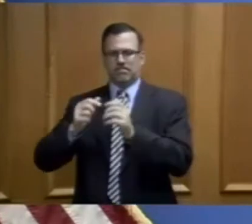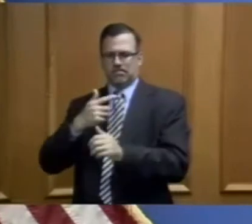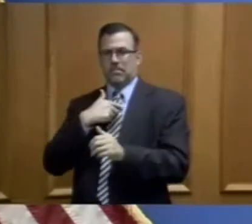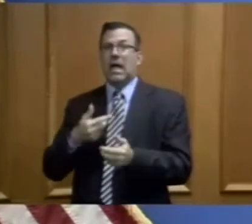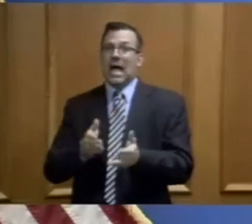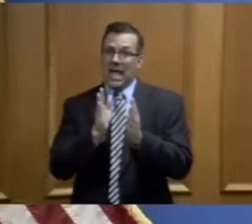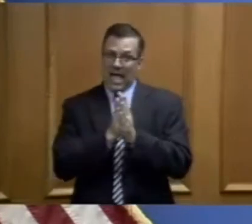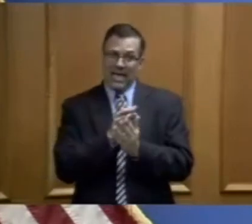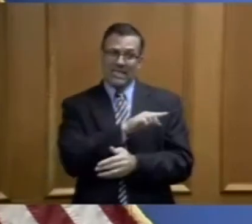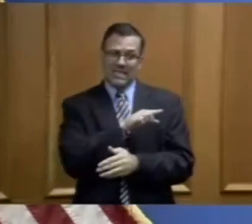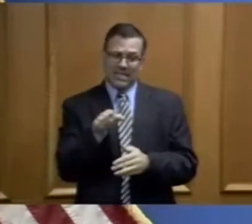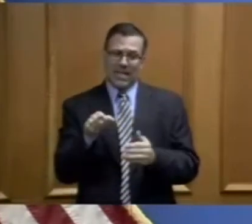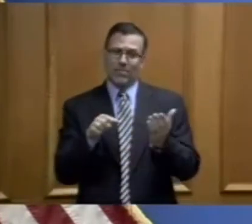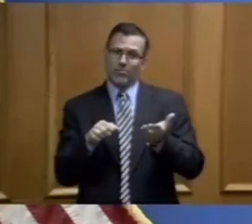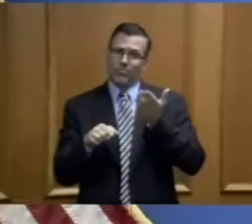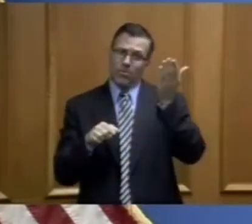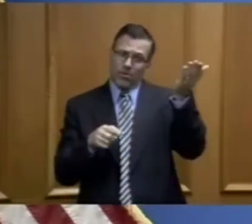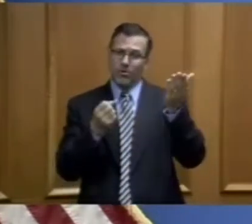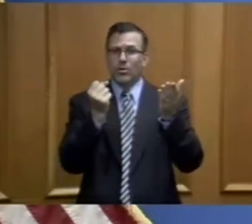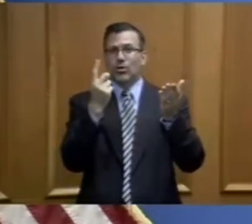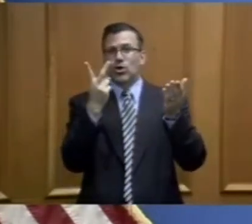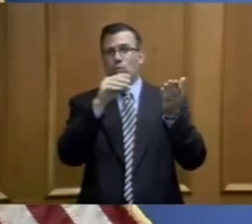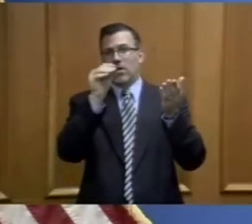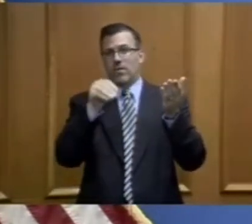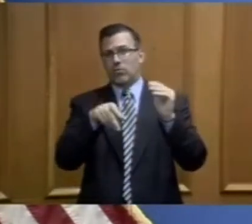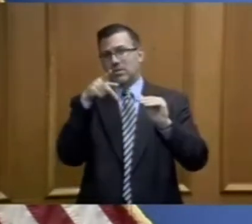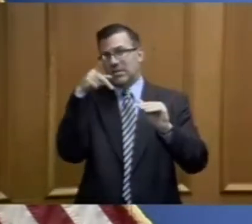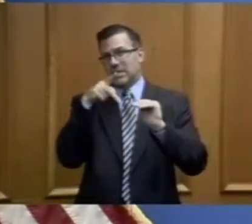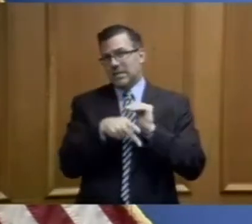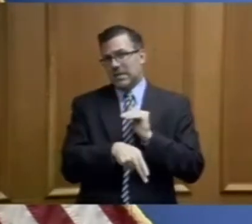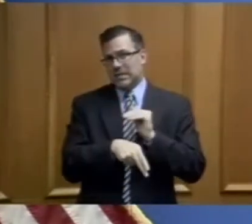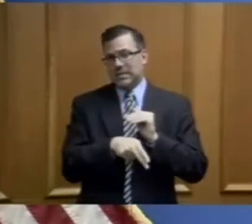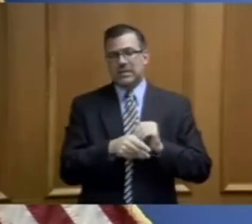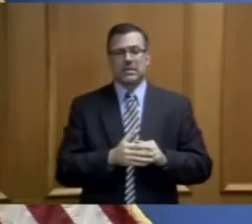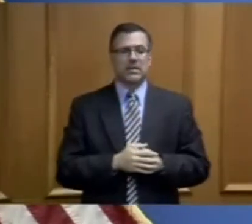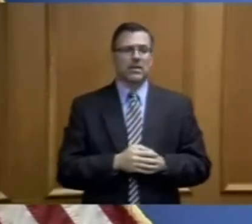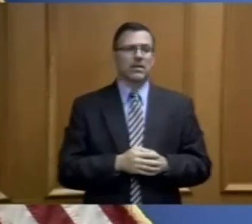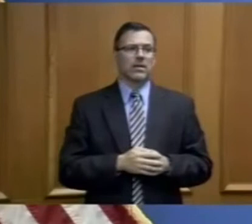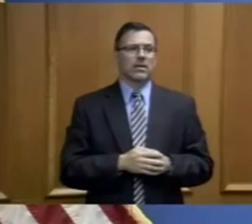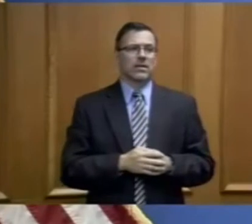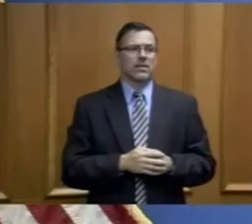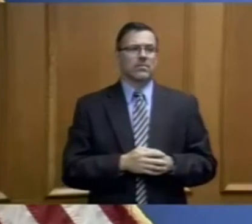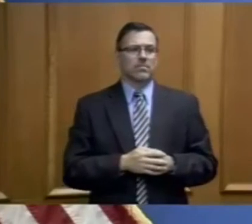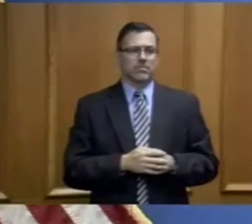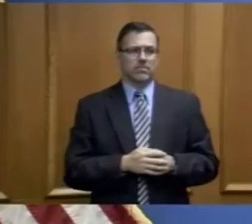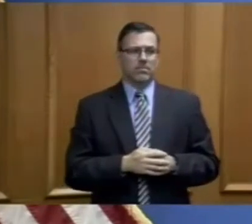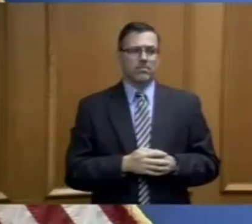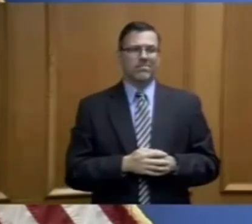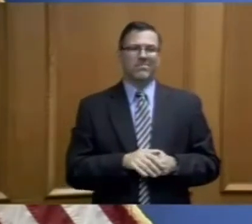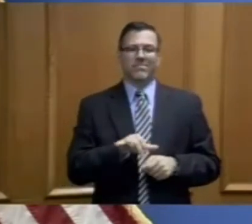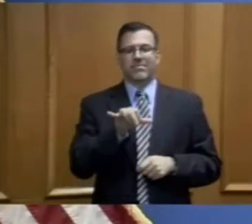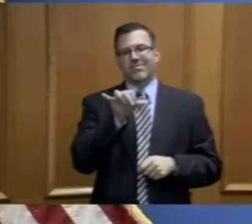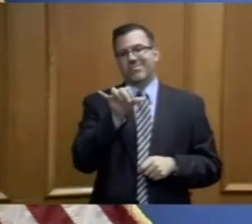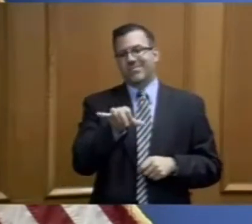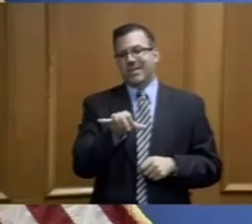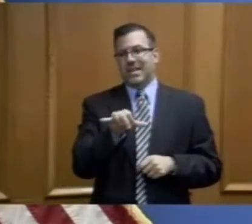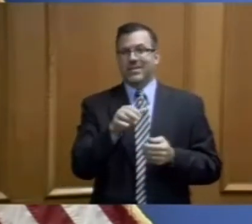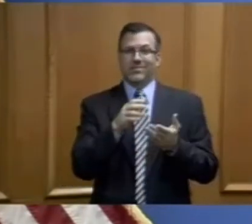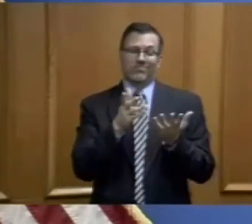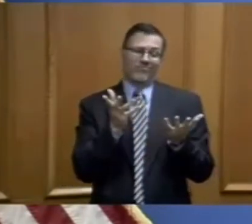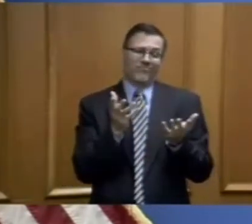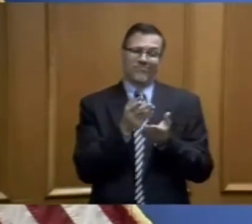to propose 12% cuts in their budgets. It's all a part of a